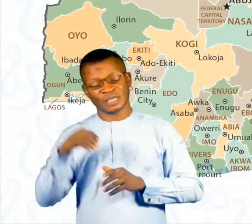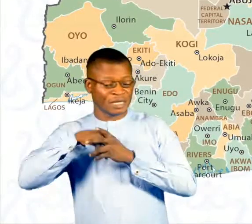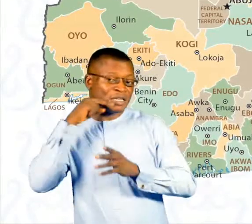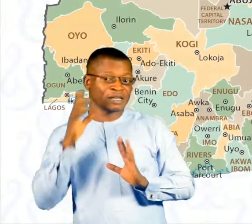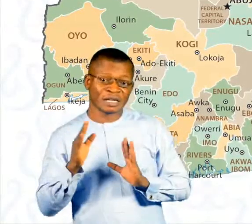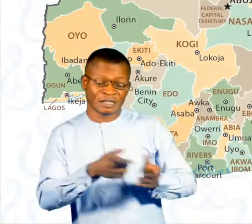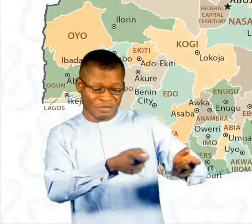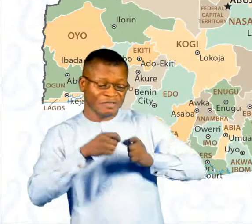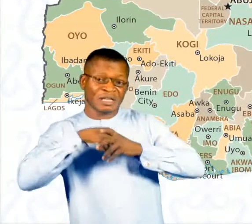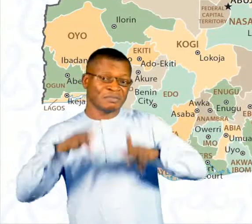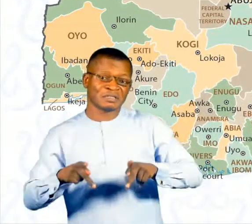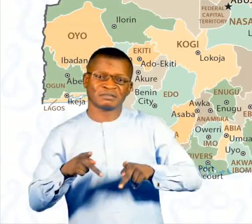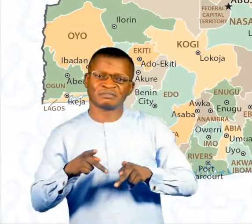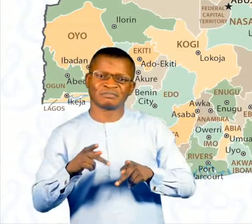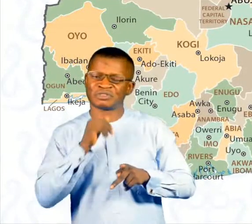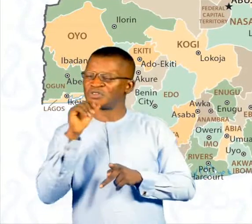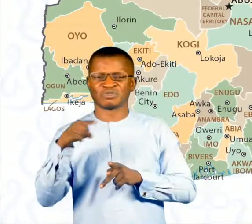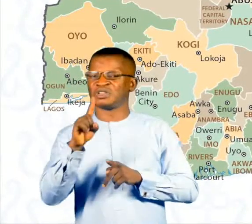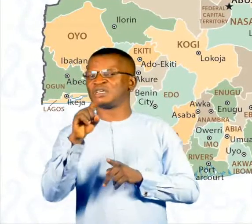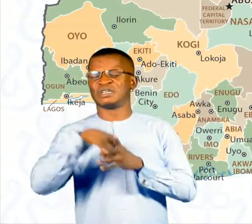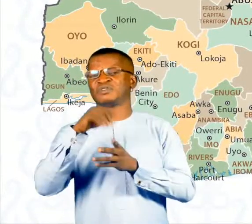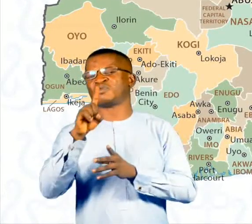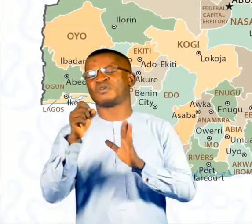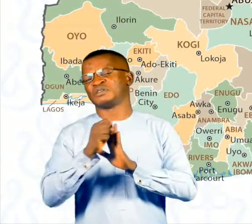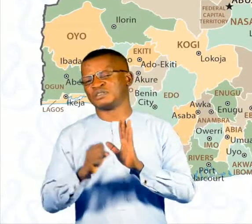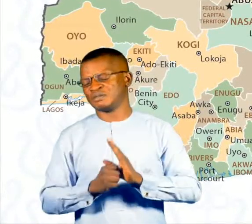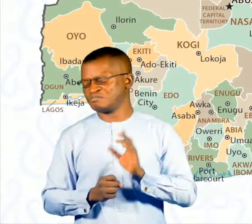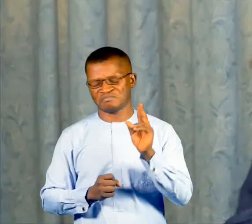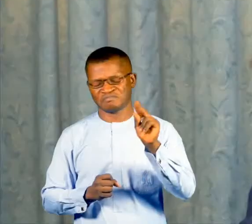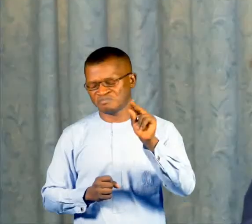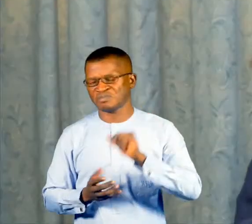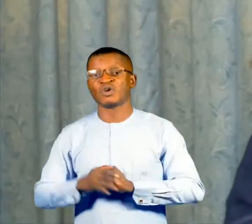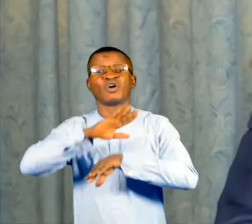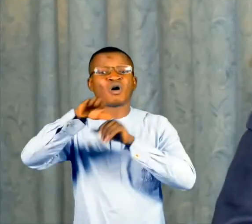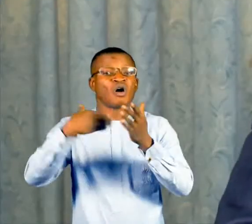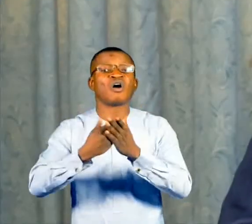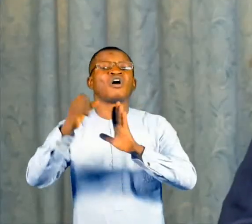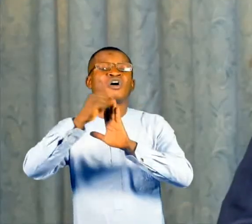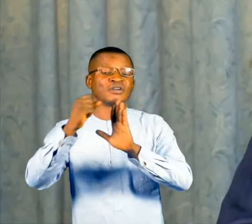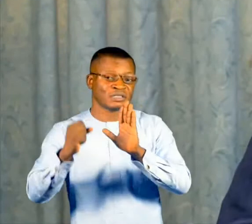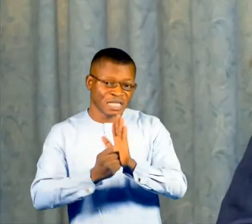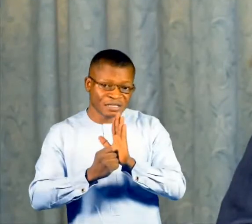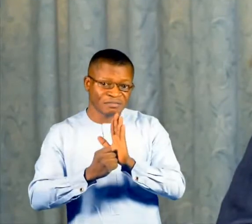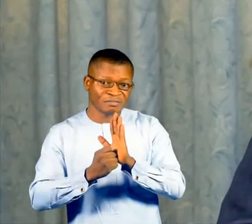Nigeria, trafficking in persons is no longer peculiar to any state. All the states